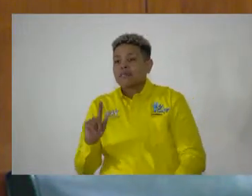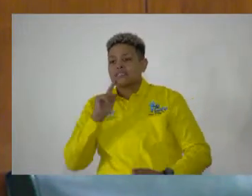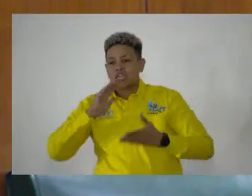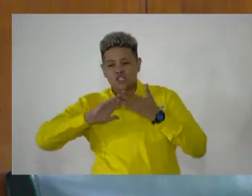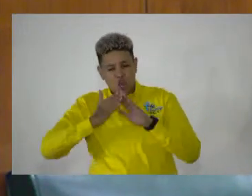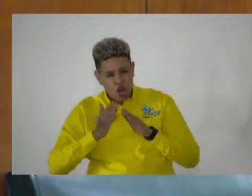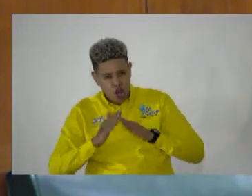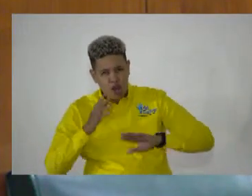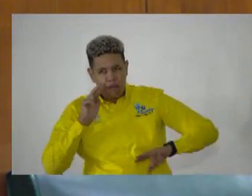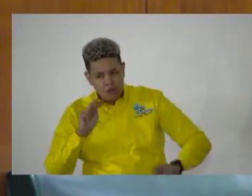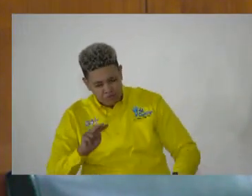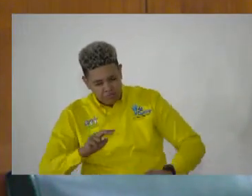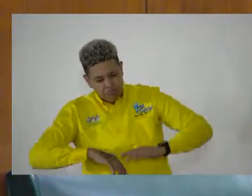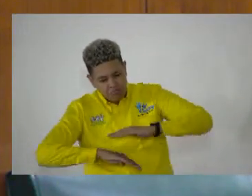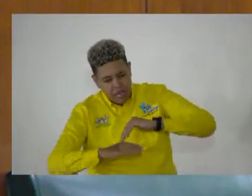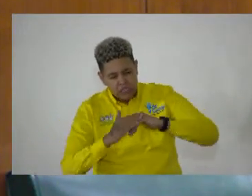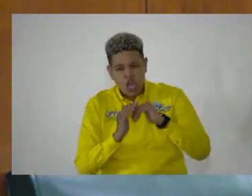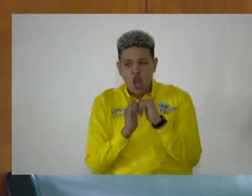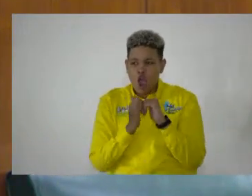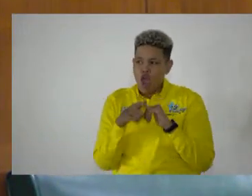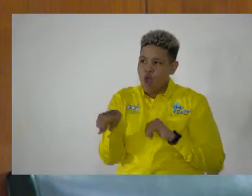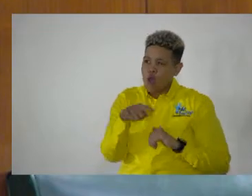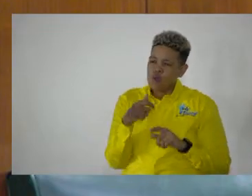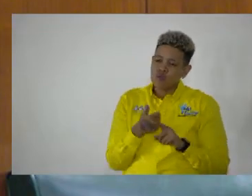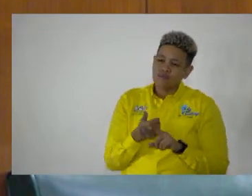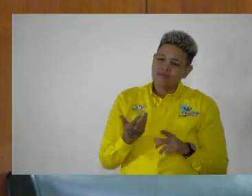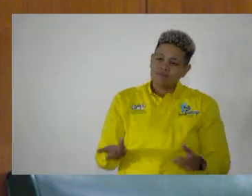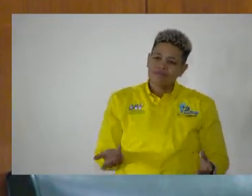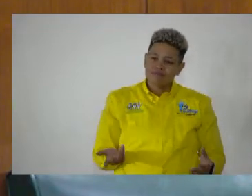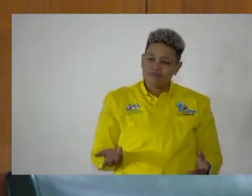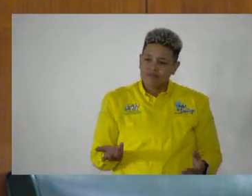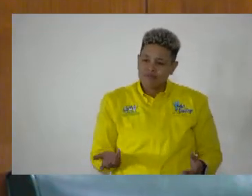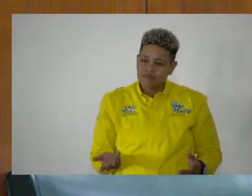urban, based on how